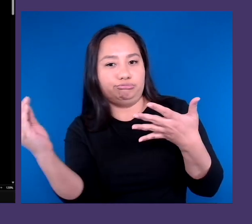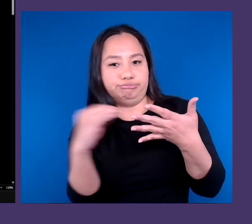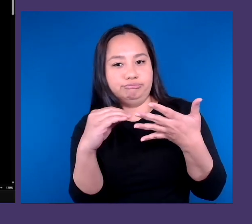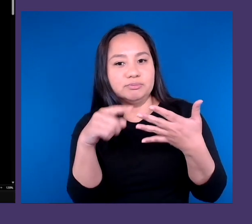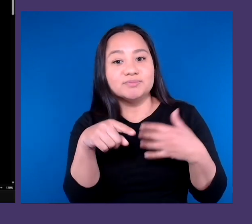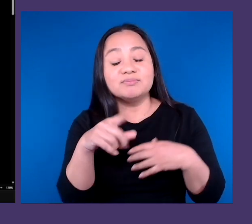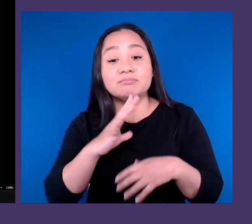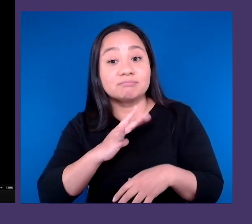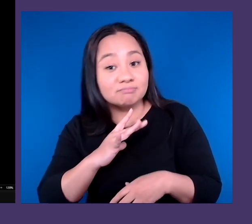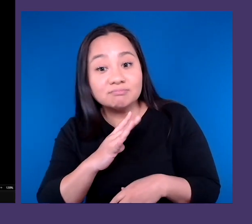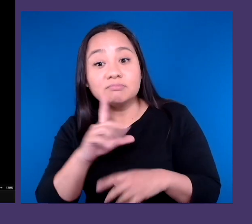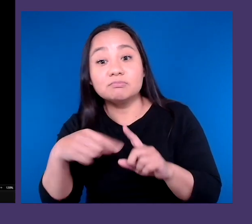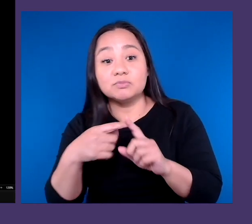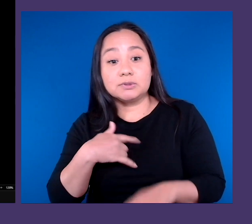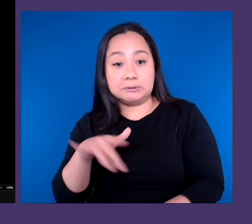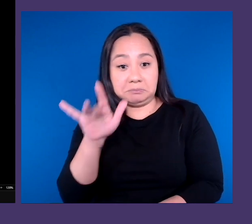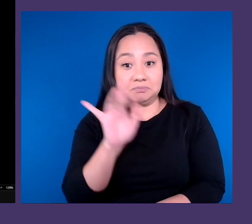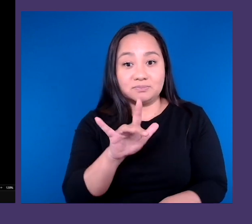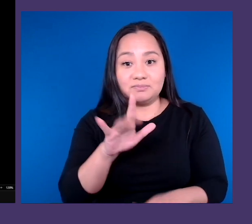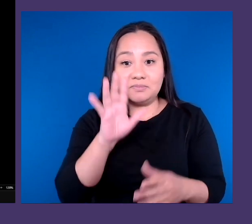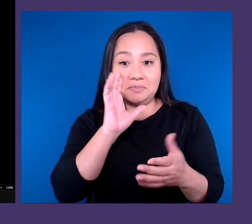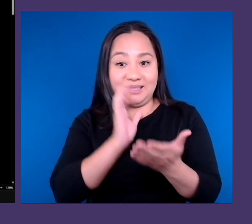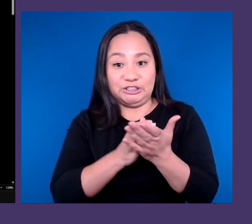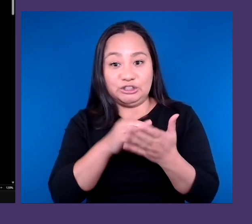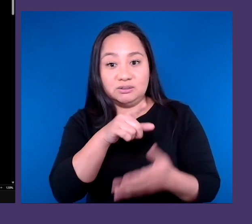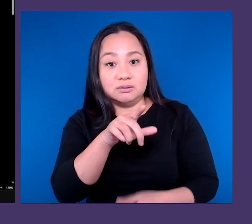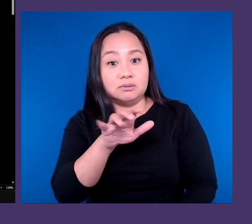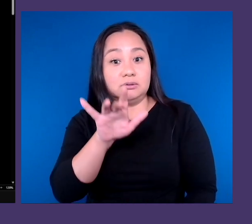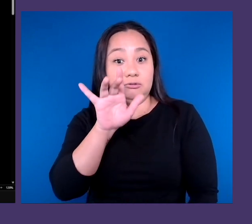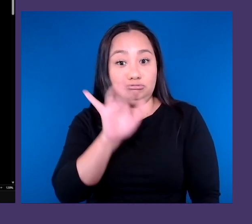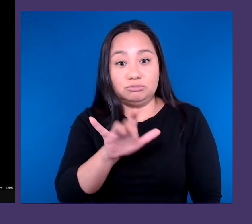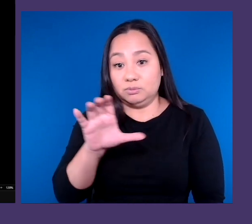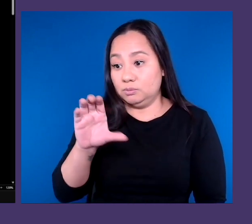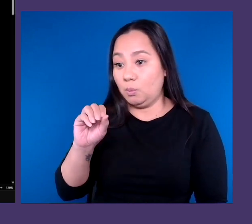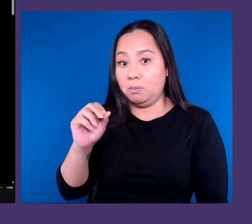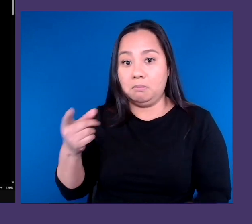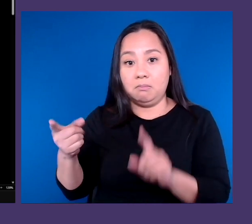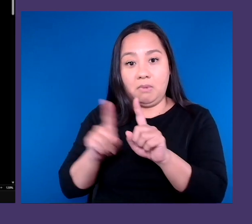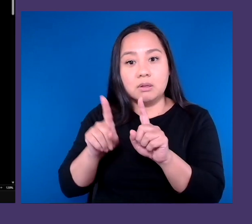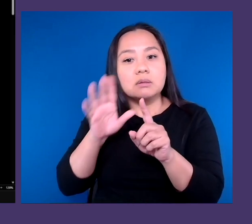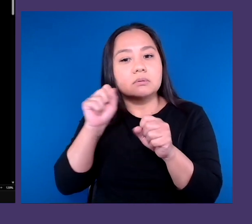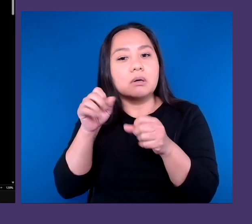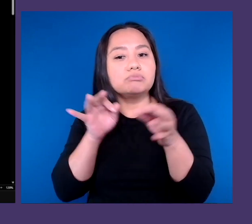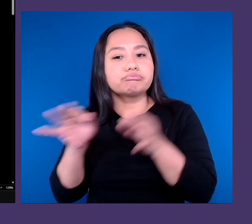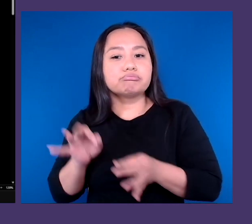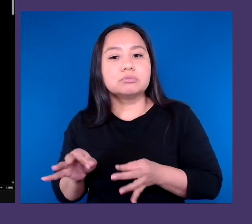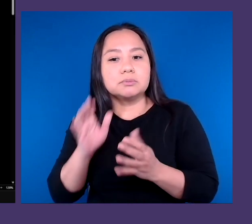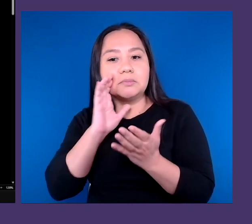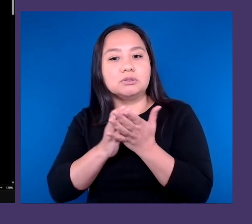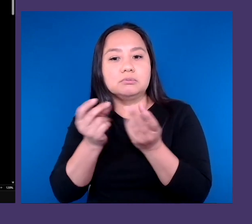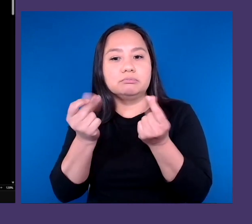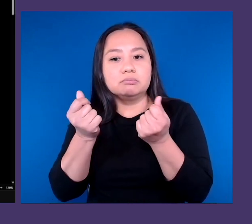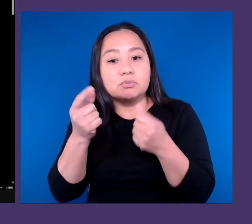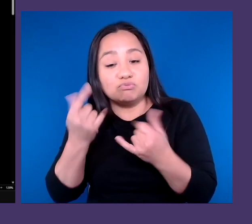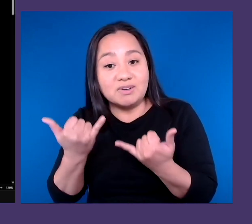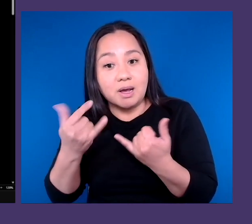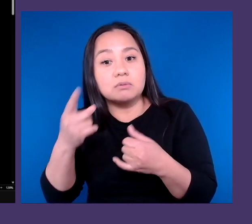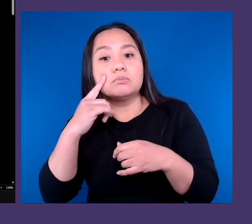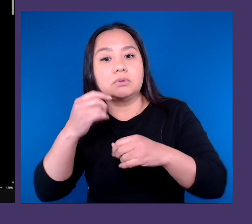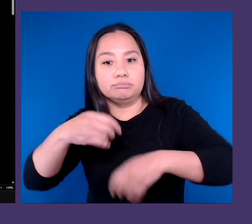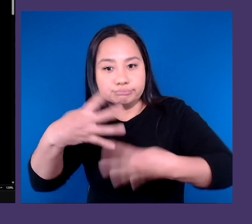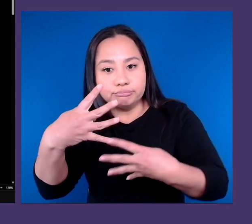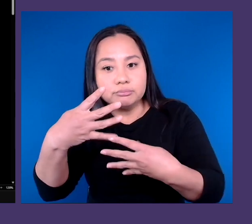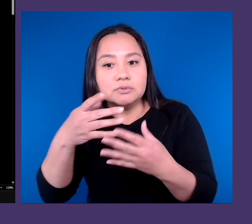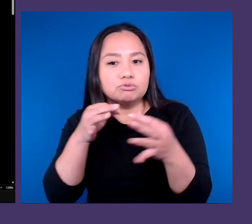image and then I click on the Copilot, I can click Describe Image. Right now it's generating a description of the image for me. But in addition,